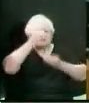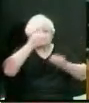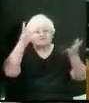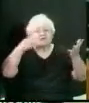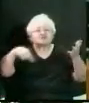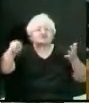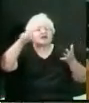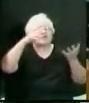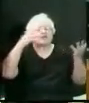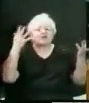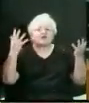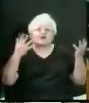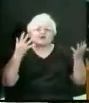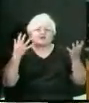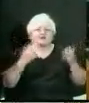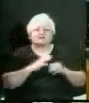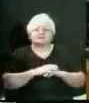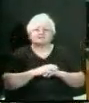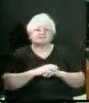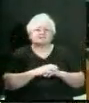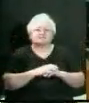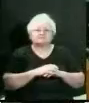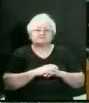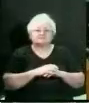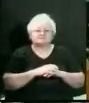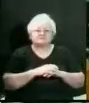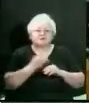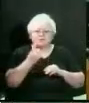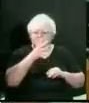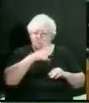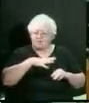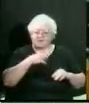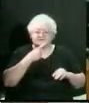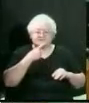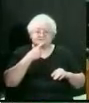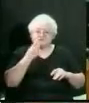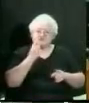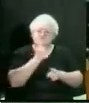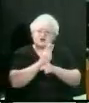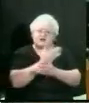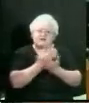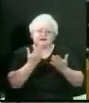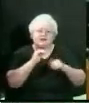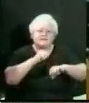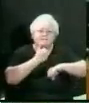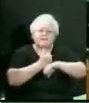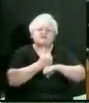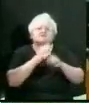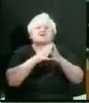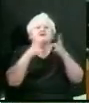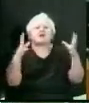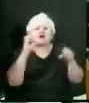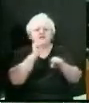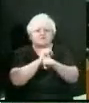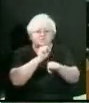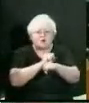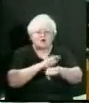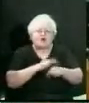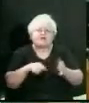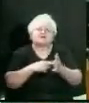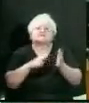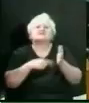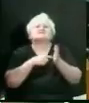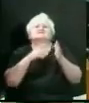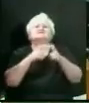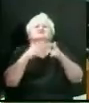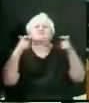I mean, what Tony Norman has said is absolutely right. They've done a tremendous amount of work on this. This is a tremendous